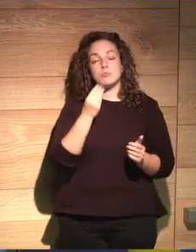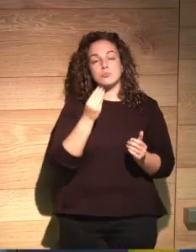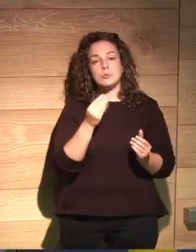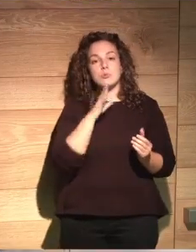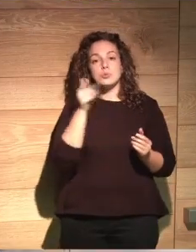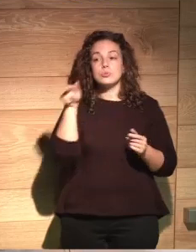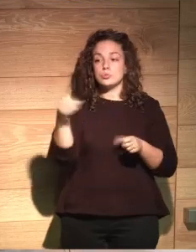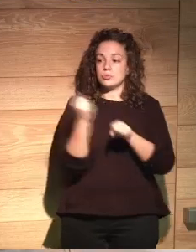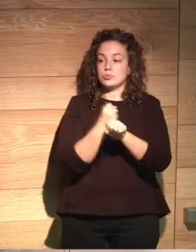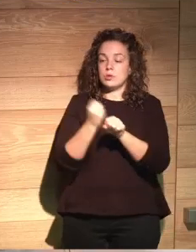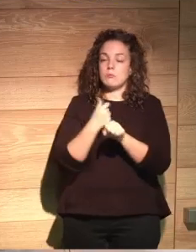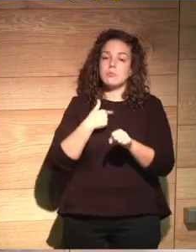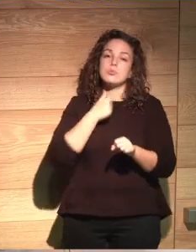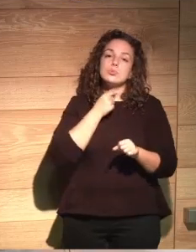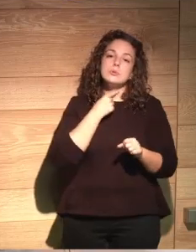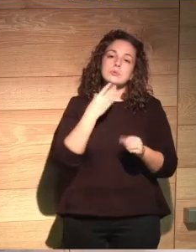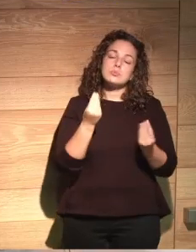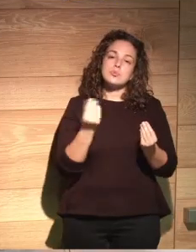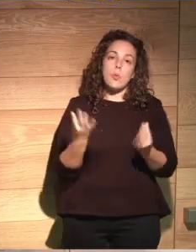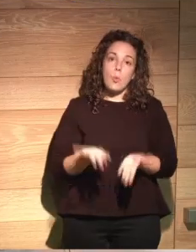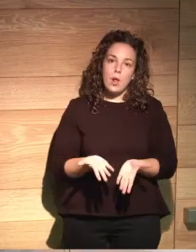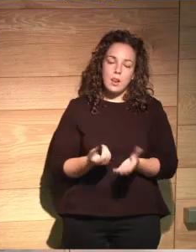what I very much like in your job,